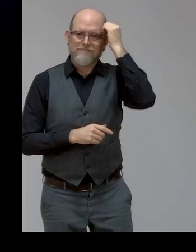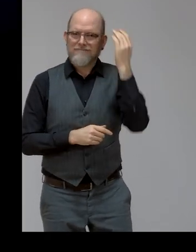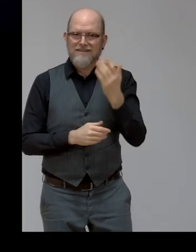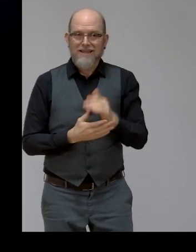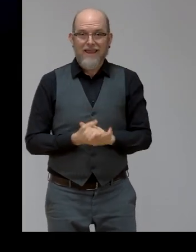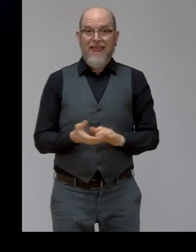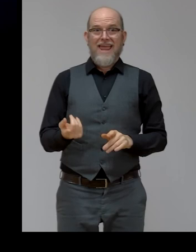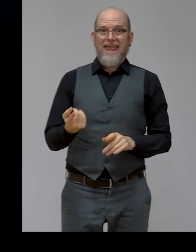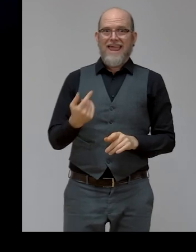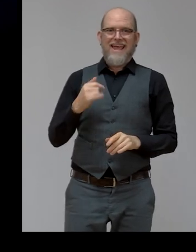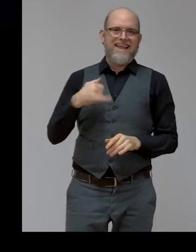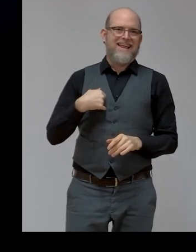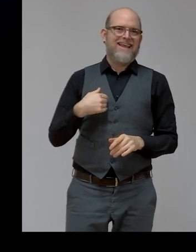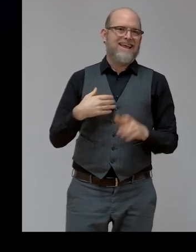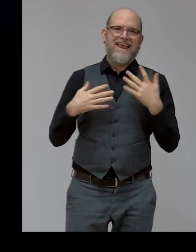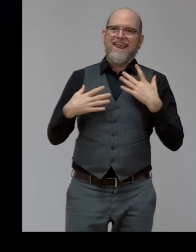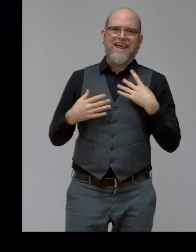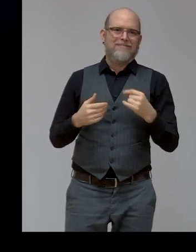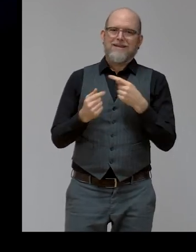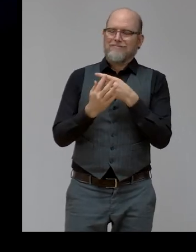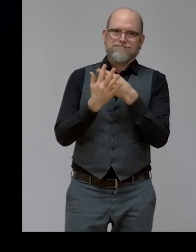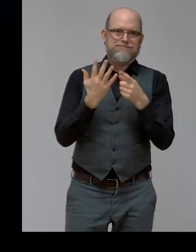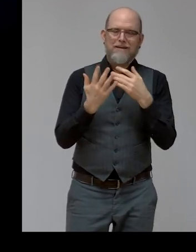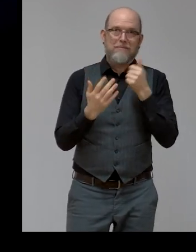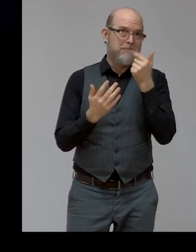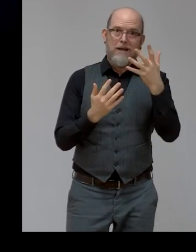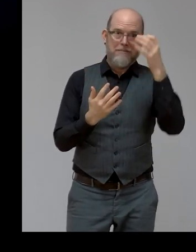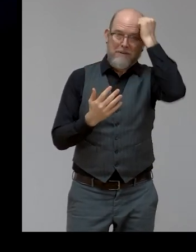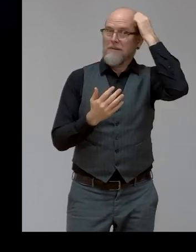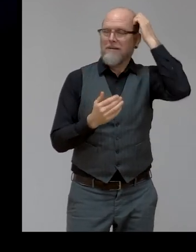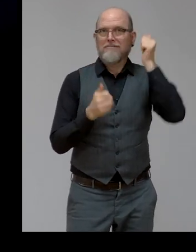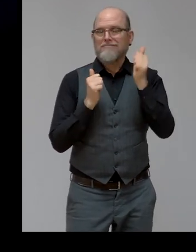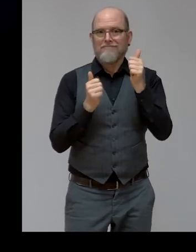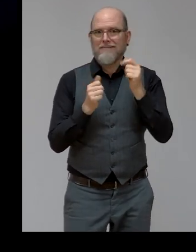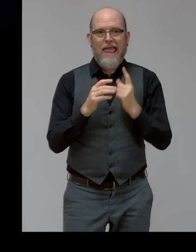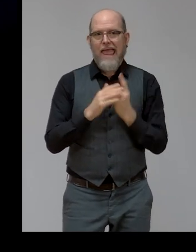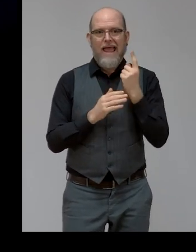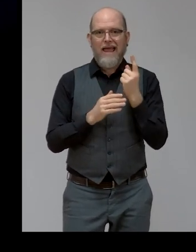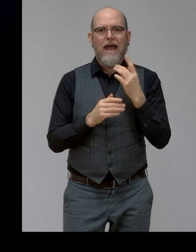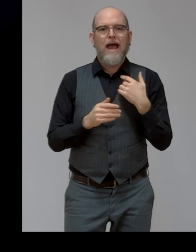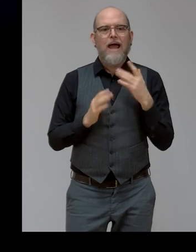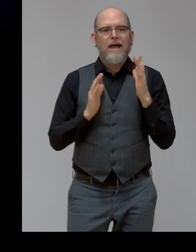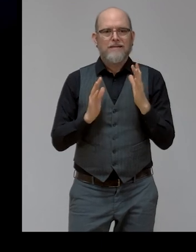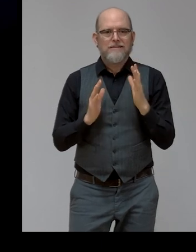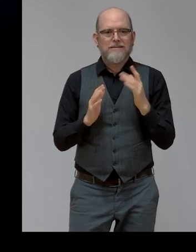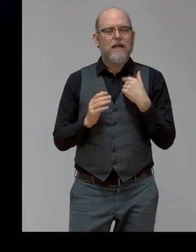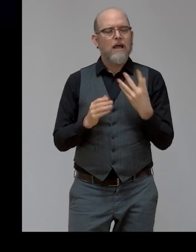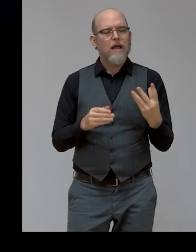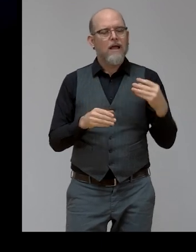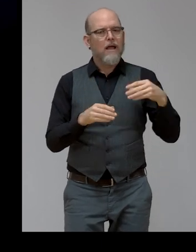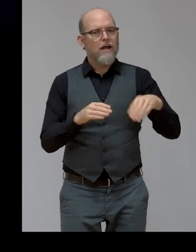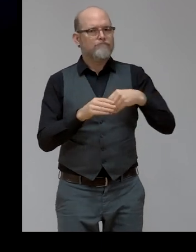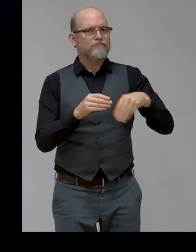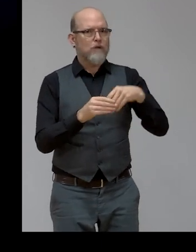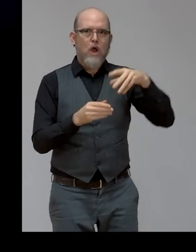many. I would say the highlights were really learning about it. When you work in civil society,